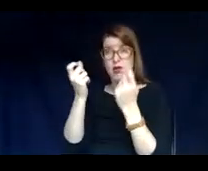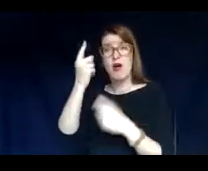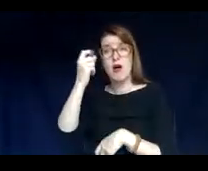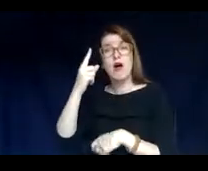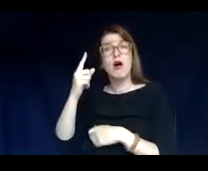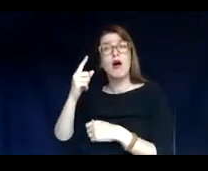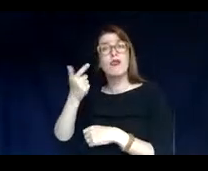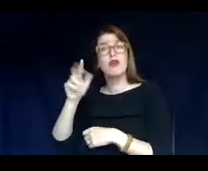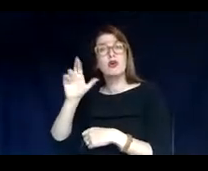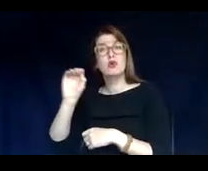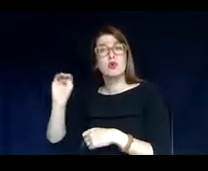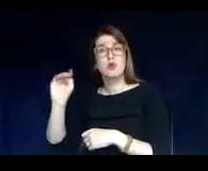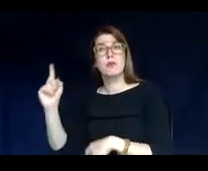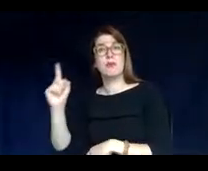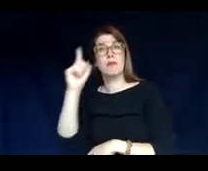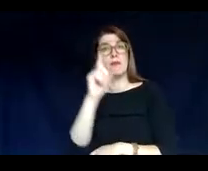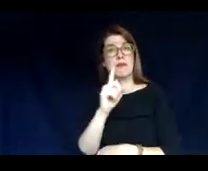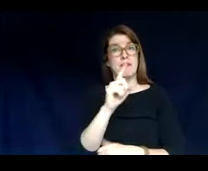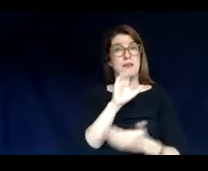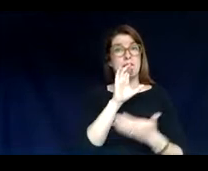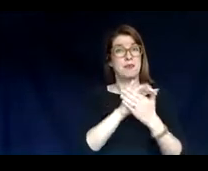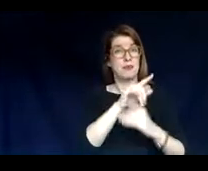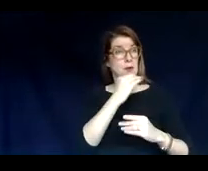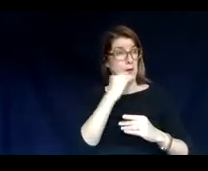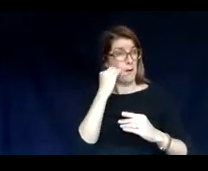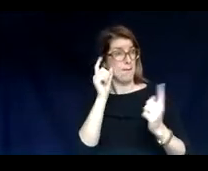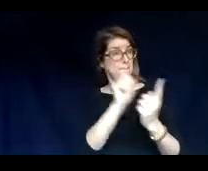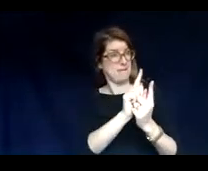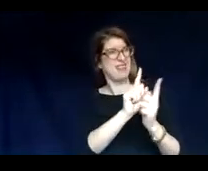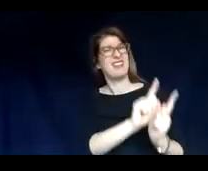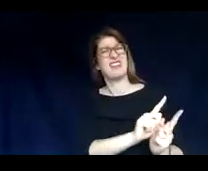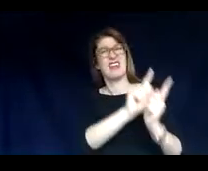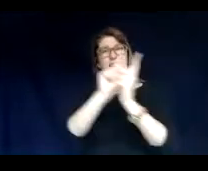home, and he brings her back to his house to start their life together. This is